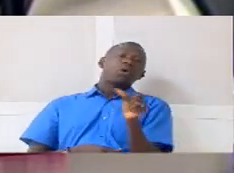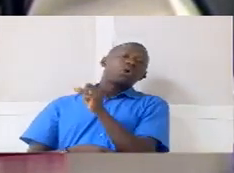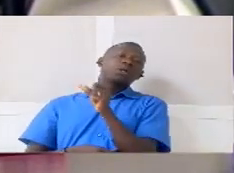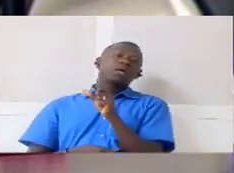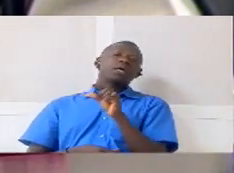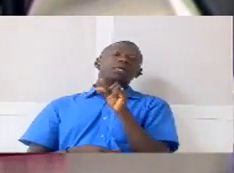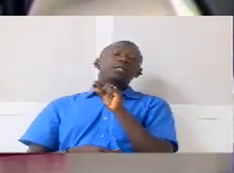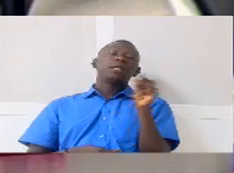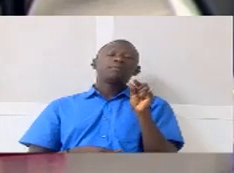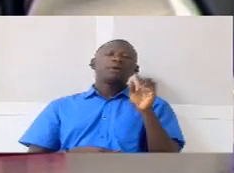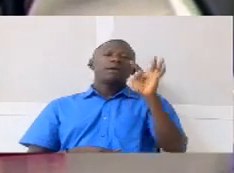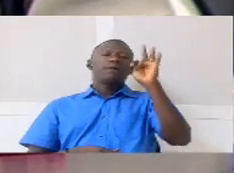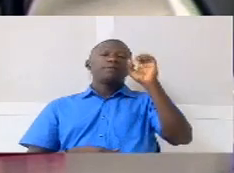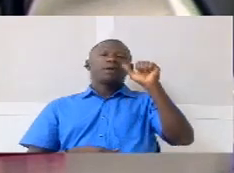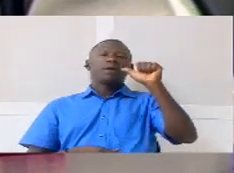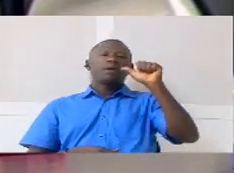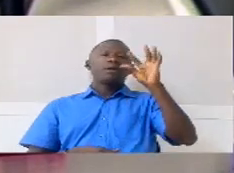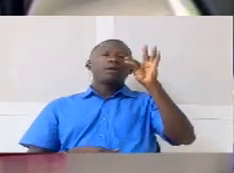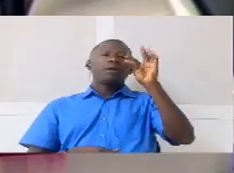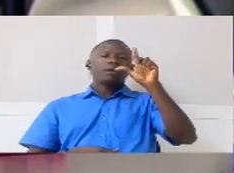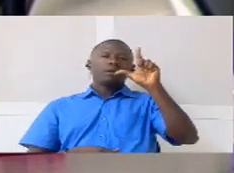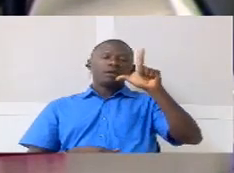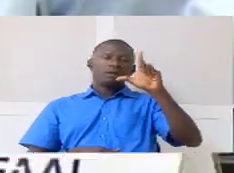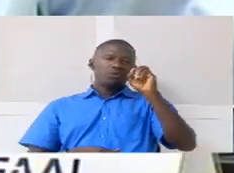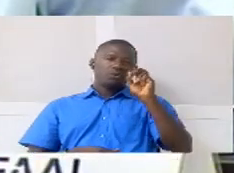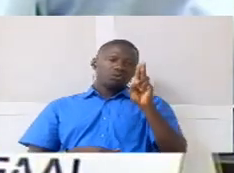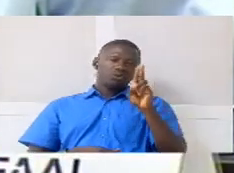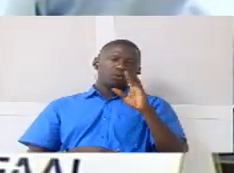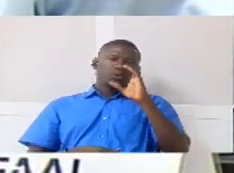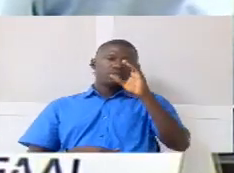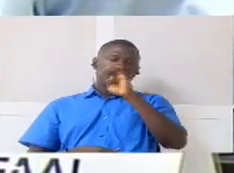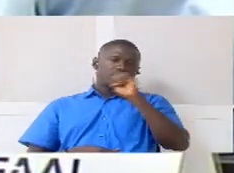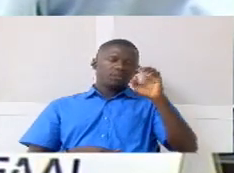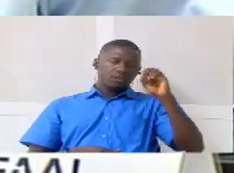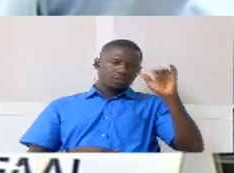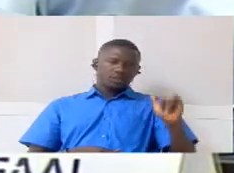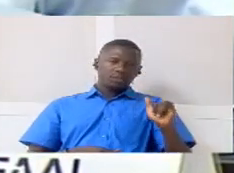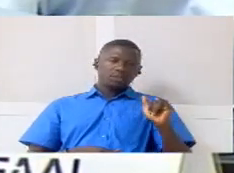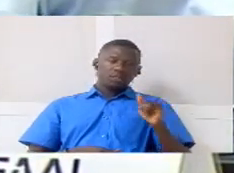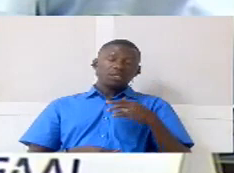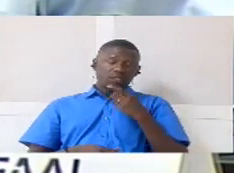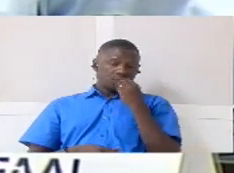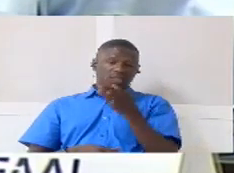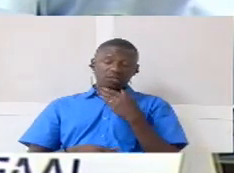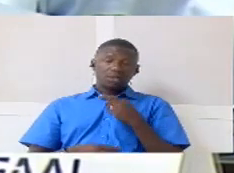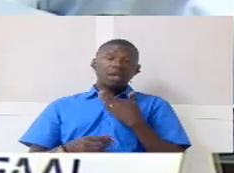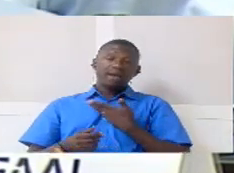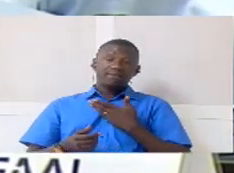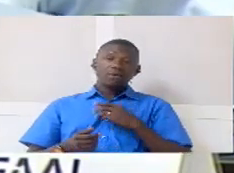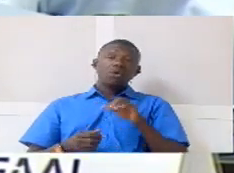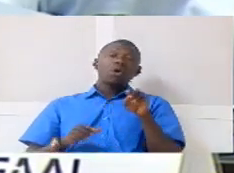me that he was taken behind the buildings and beaten by some officers. He even gave them the names of those officers.